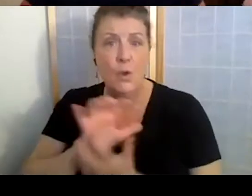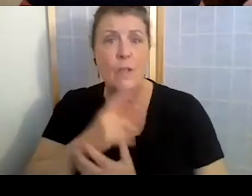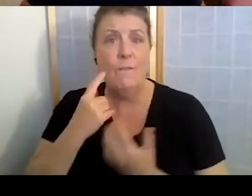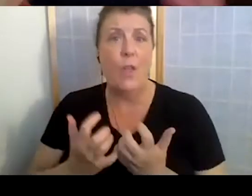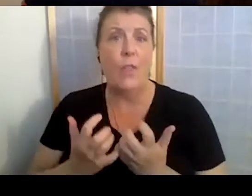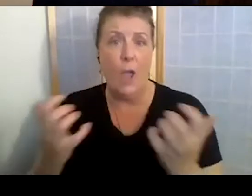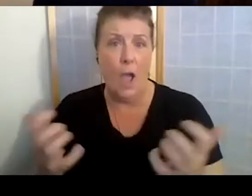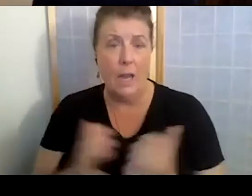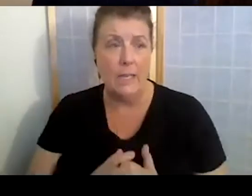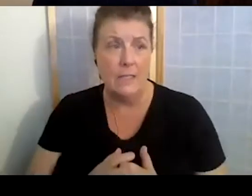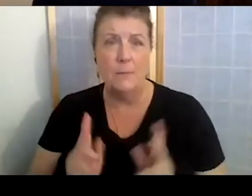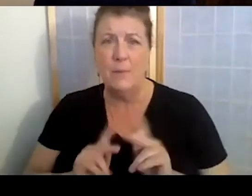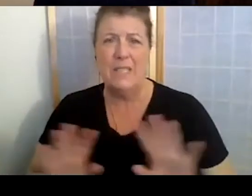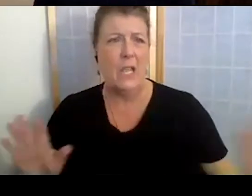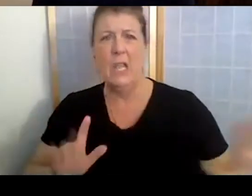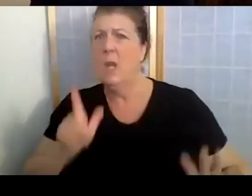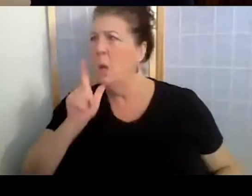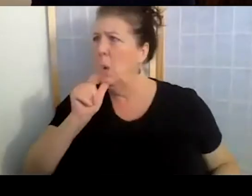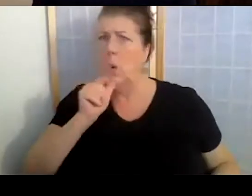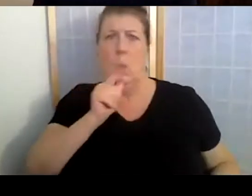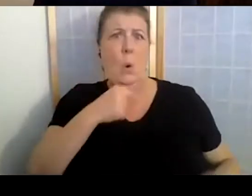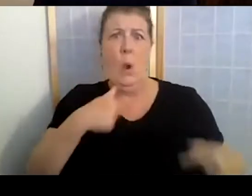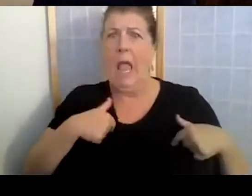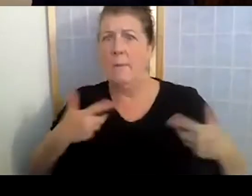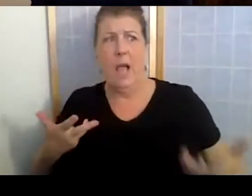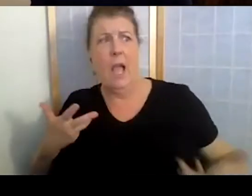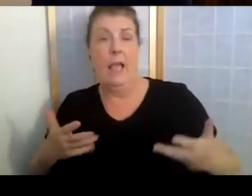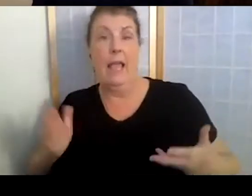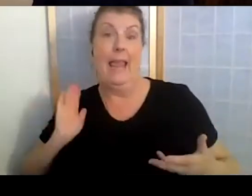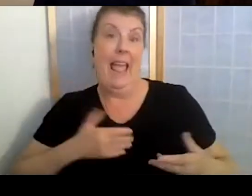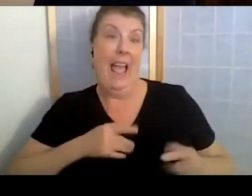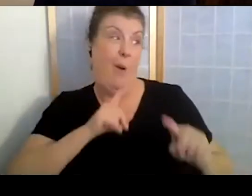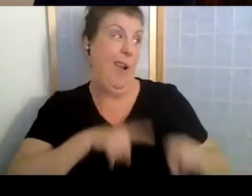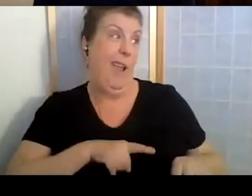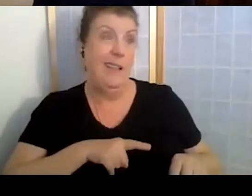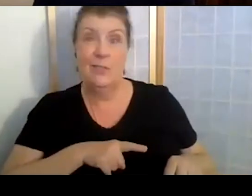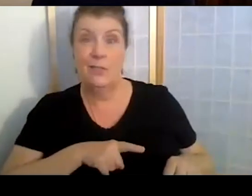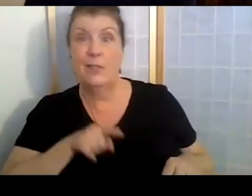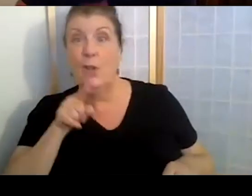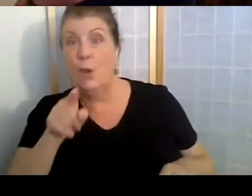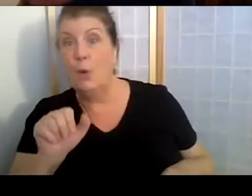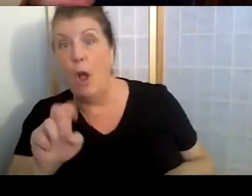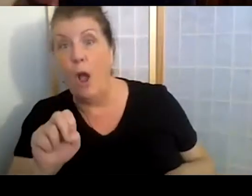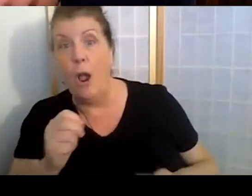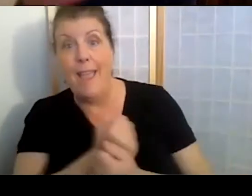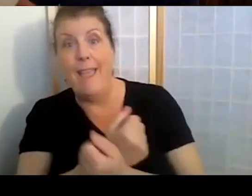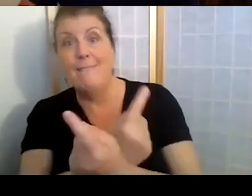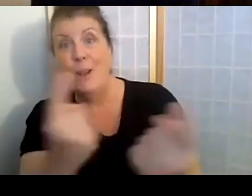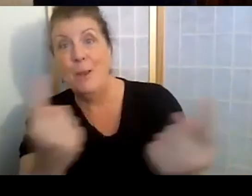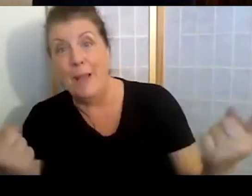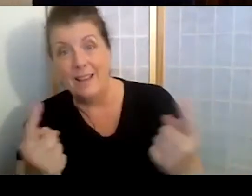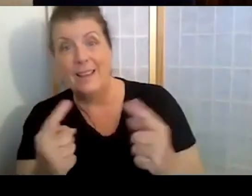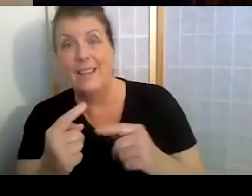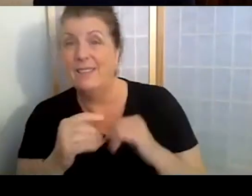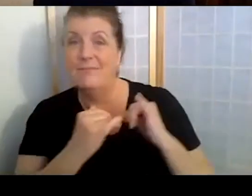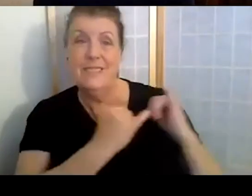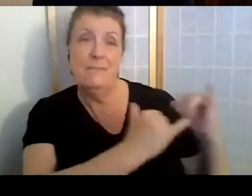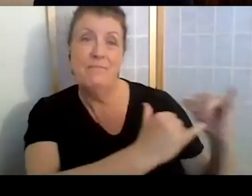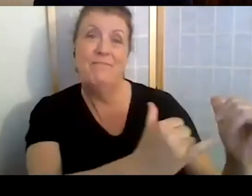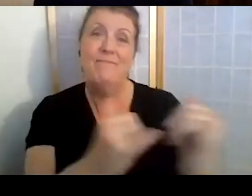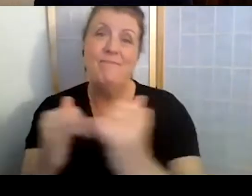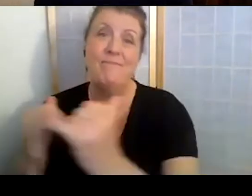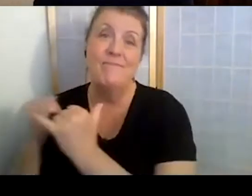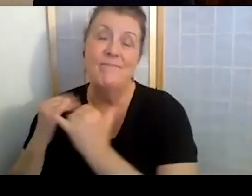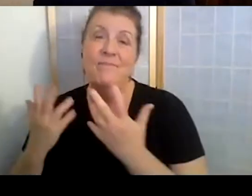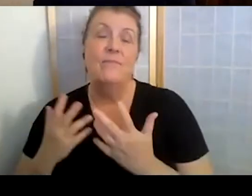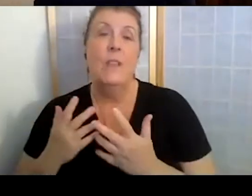you're everybody. And it's our job to create some degree of empathy for whoever's shoes you're in. And just to pivot to Cord,